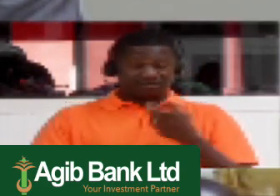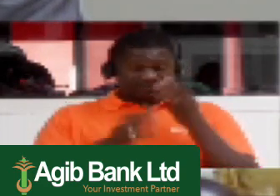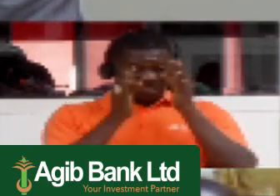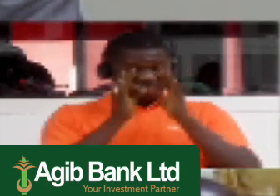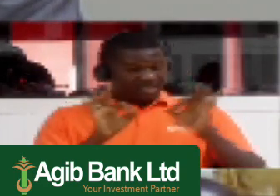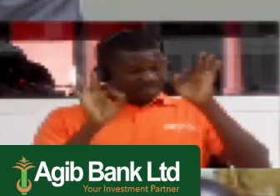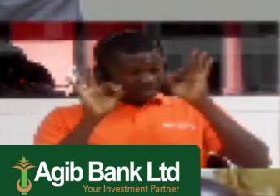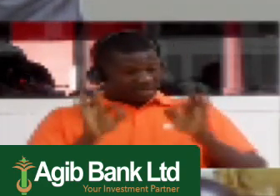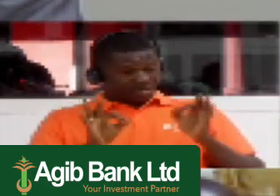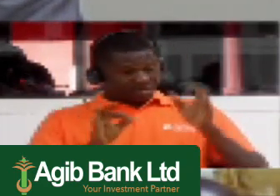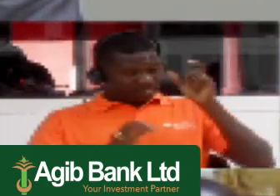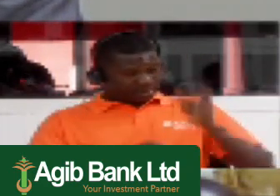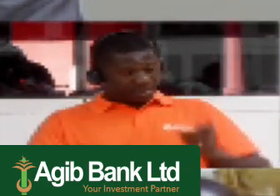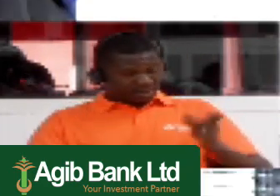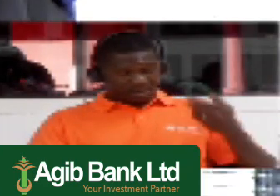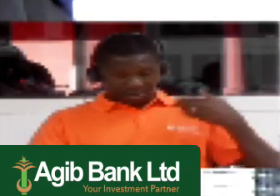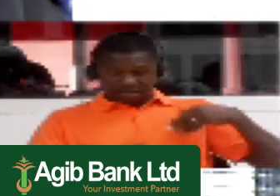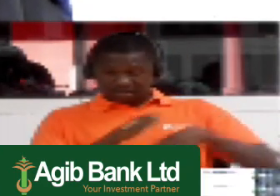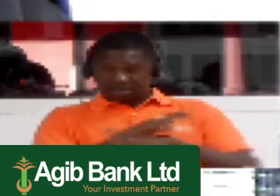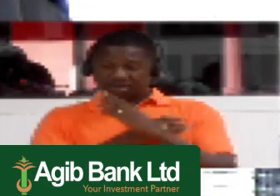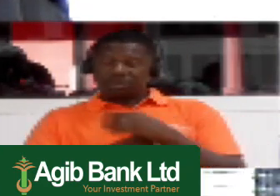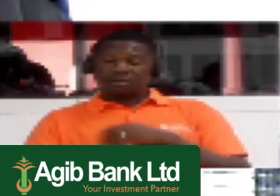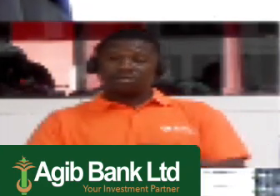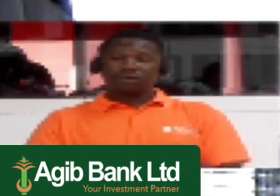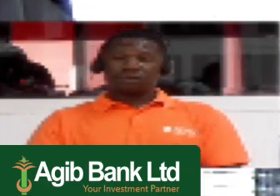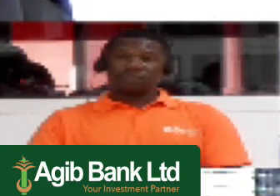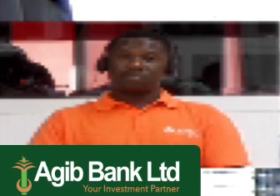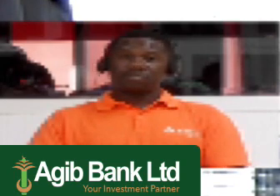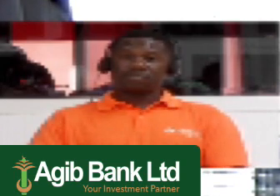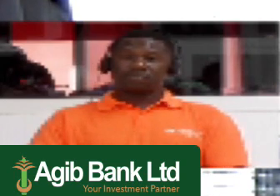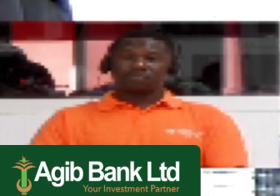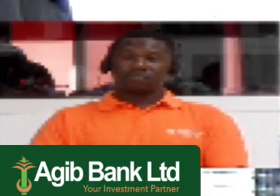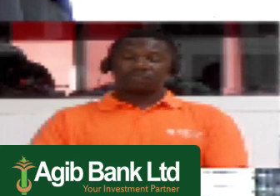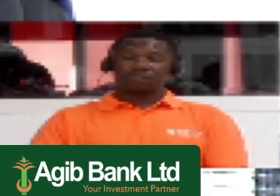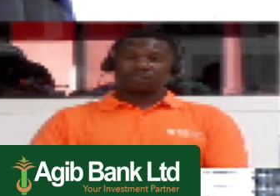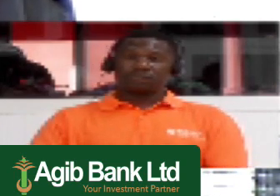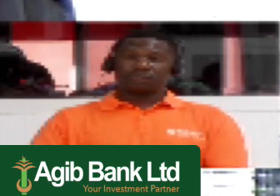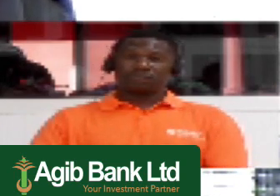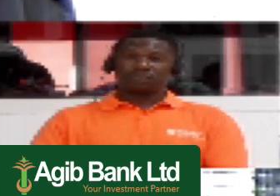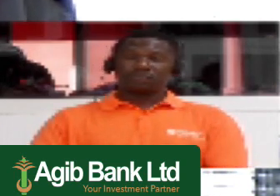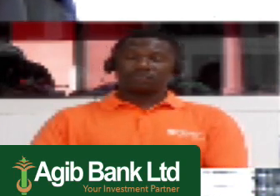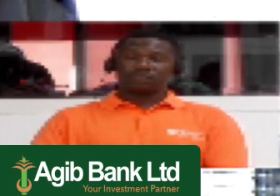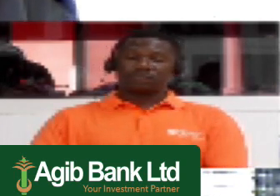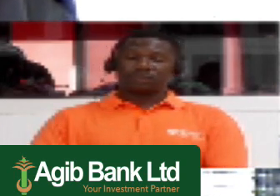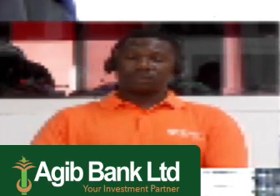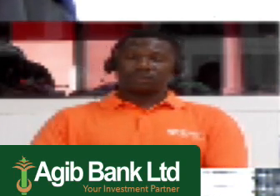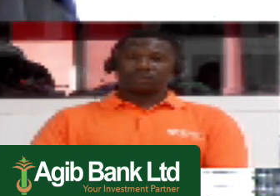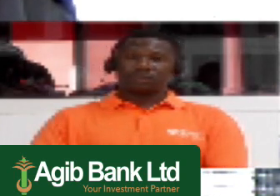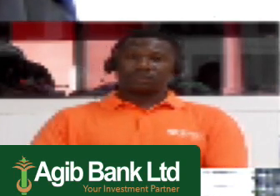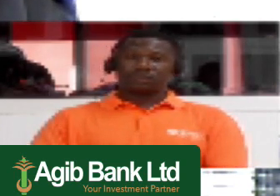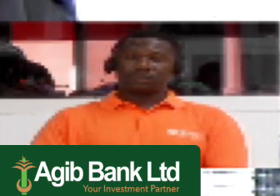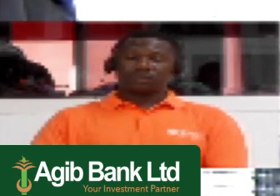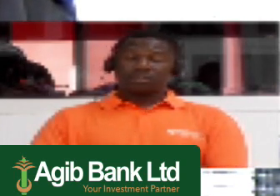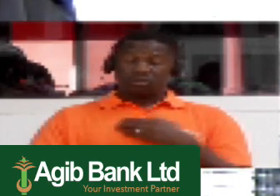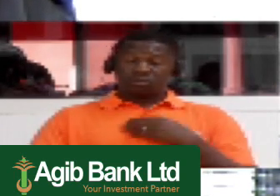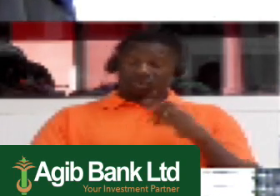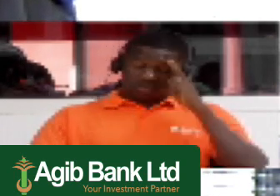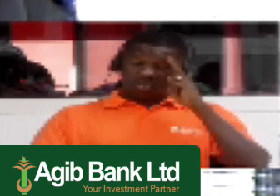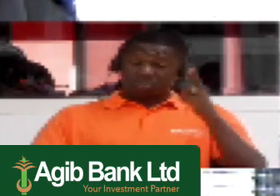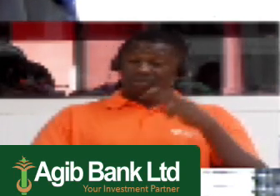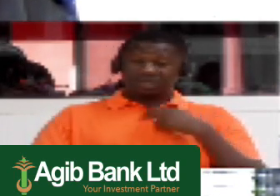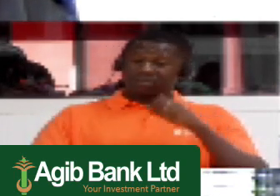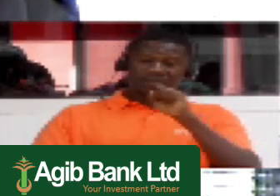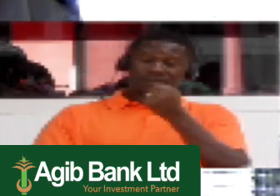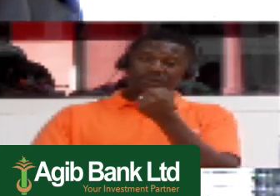nyala mabulande motokono ikanyinantol. They always go along with their partners and they forget me. Seyo fango kolea. Even